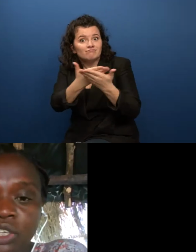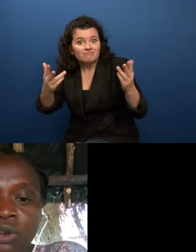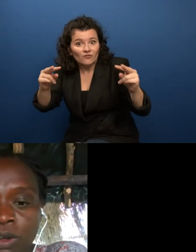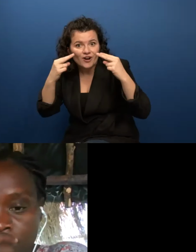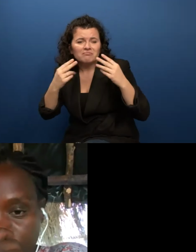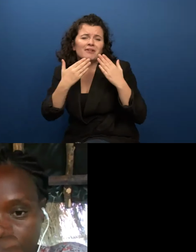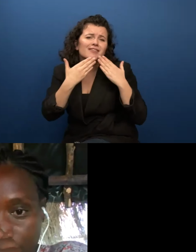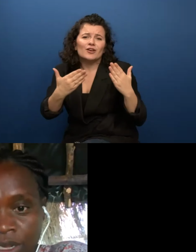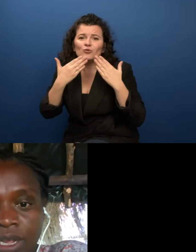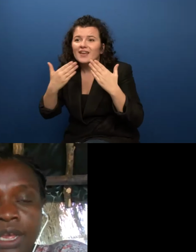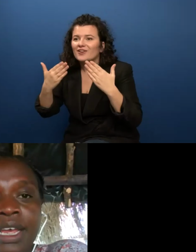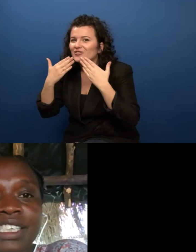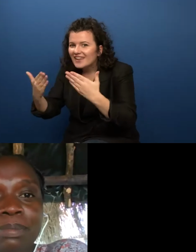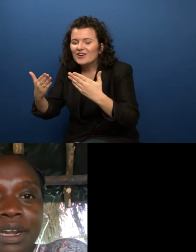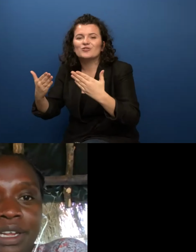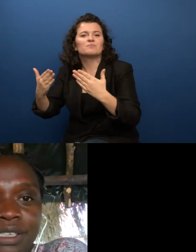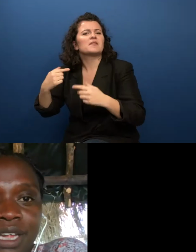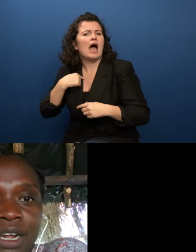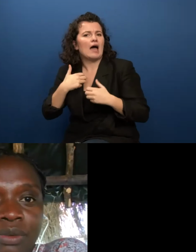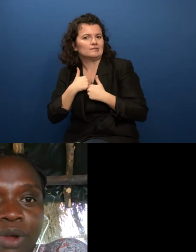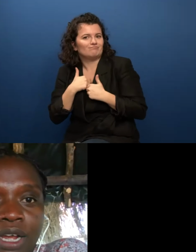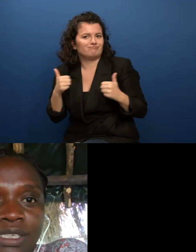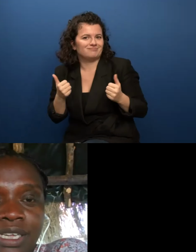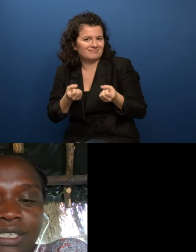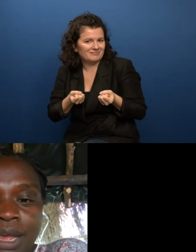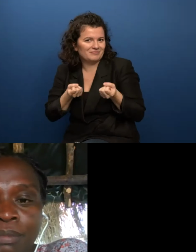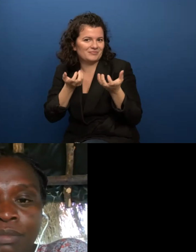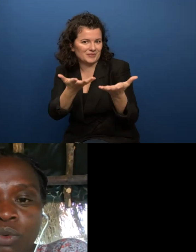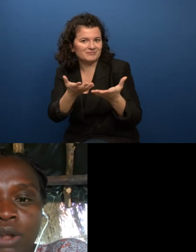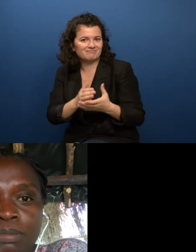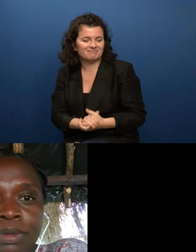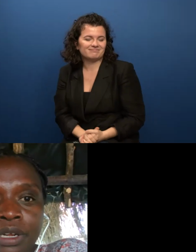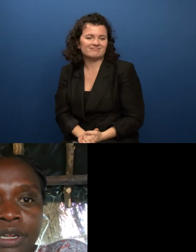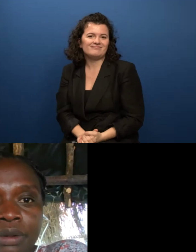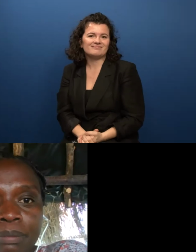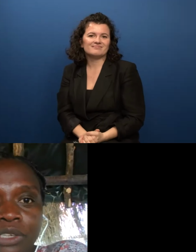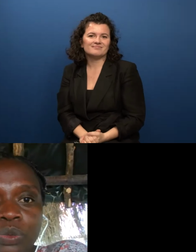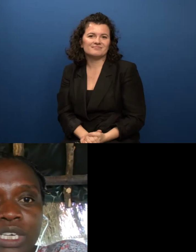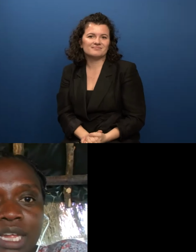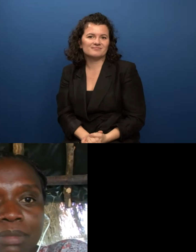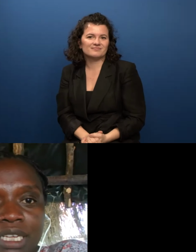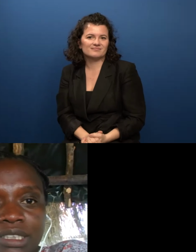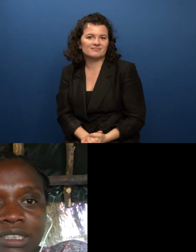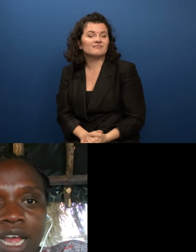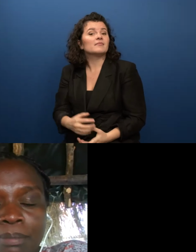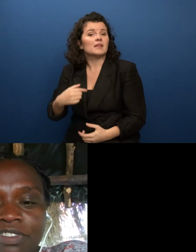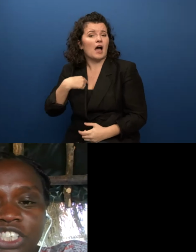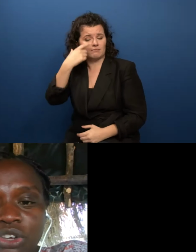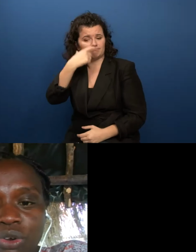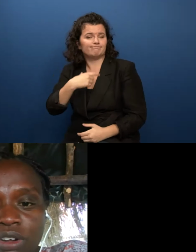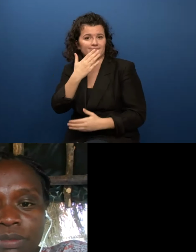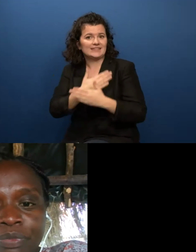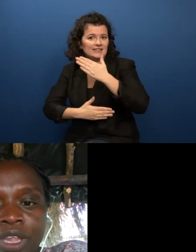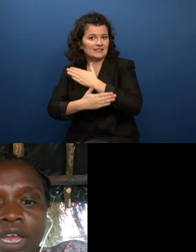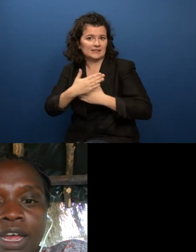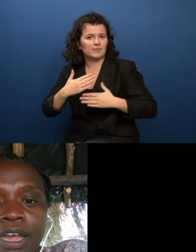my personal experience and work, since I'm one of the person with disability. I'm